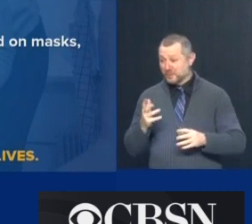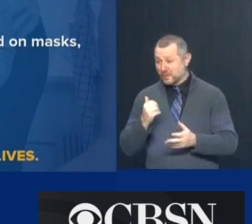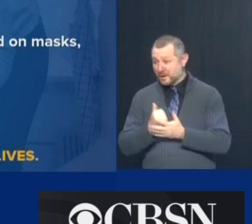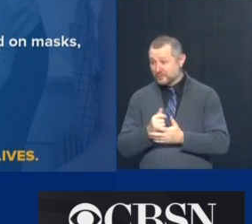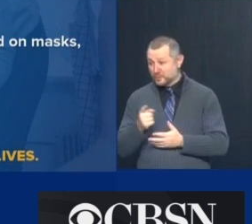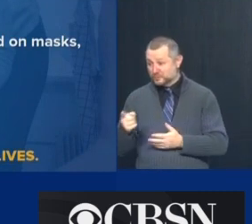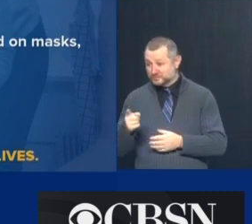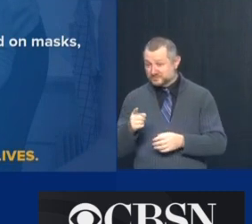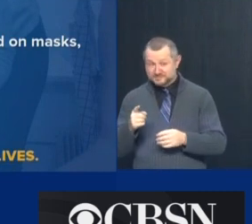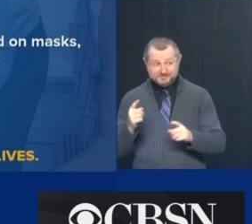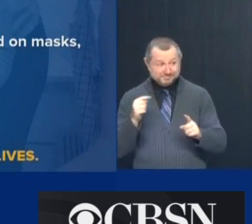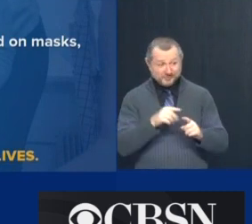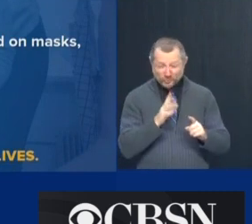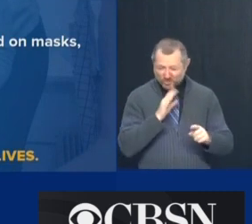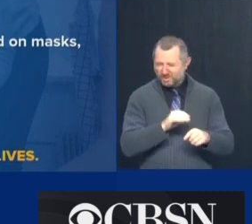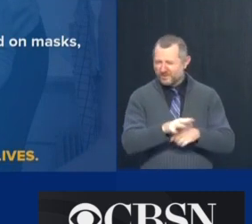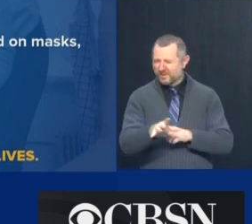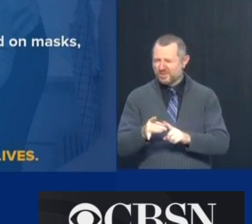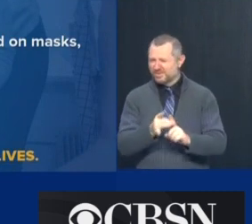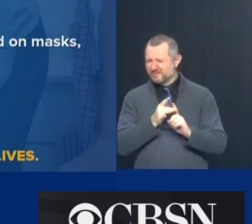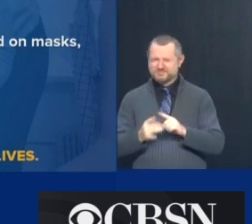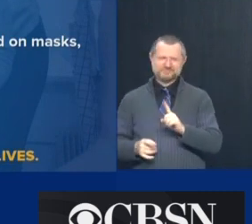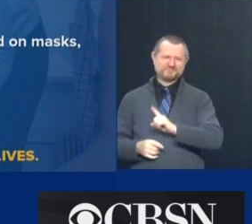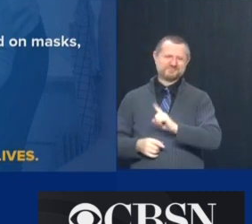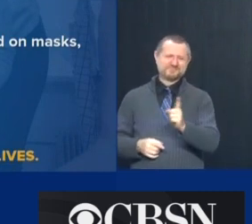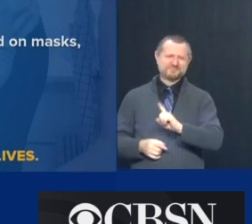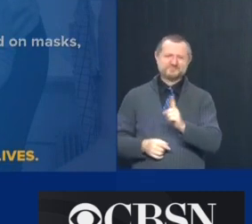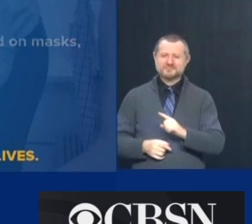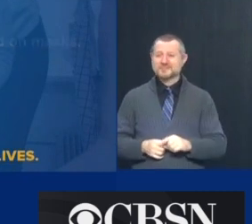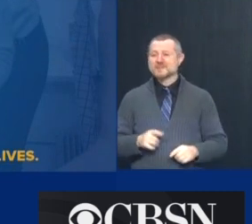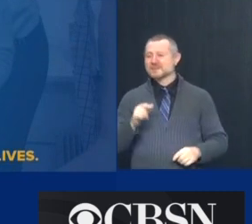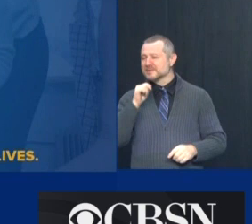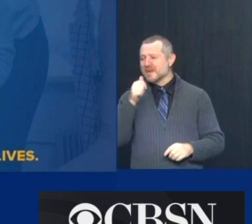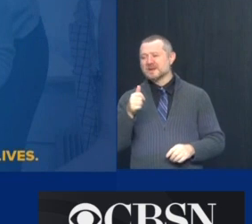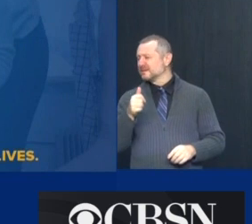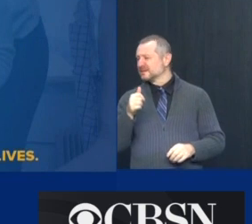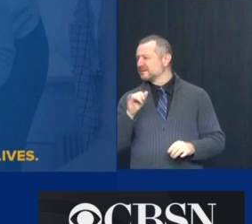to your rescue. That's not the spirit of Thanksgiving.